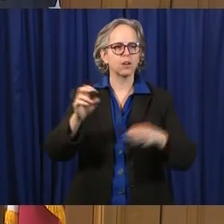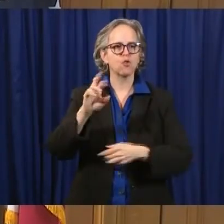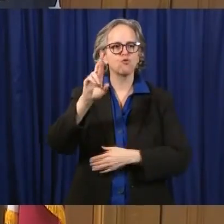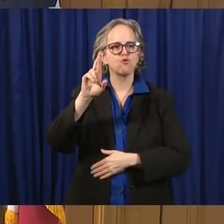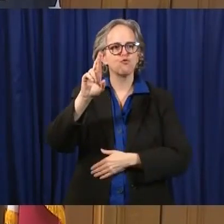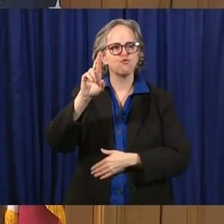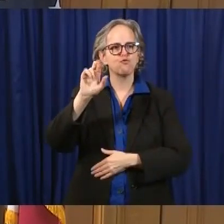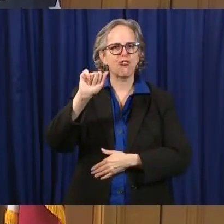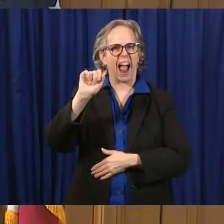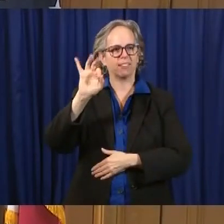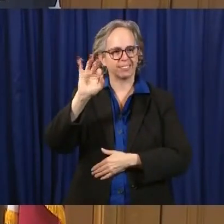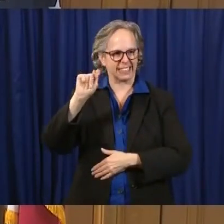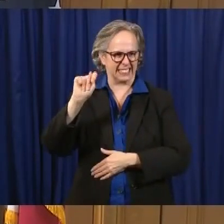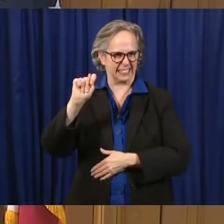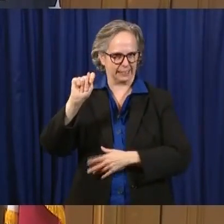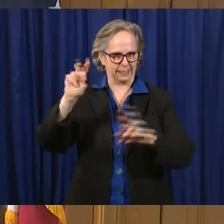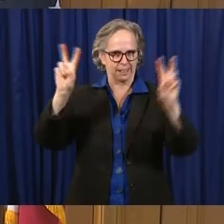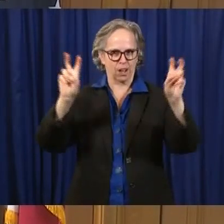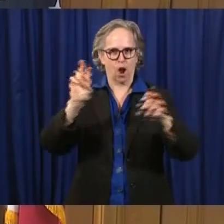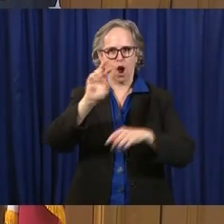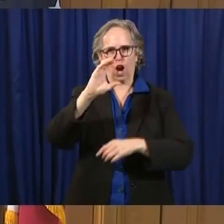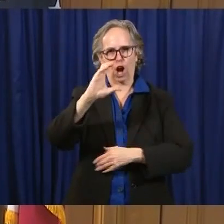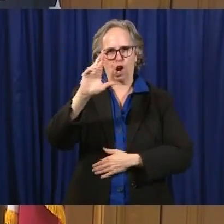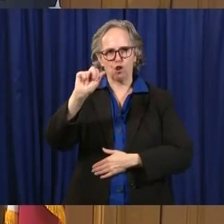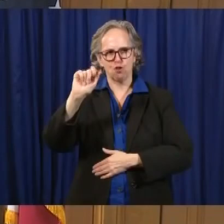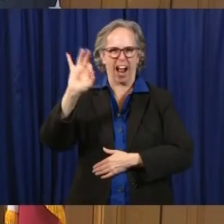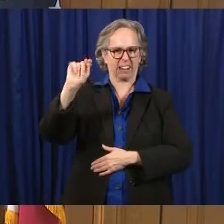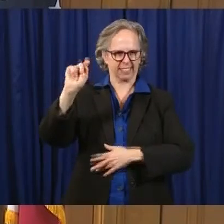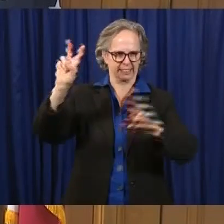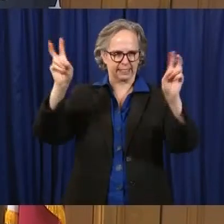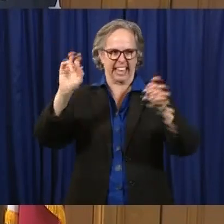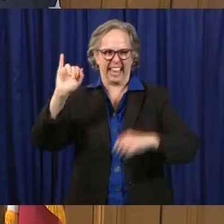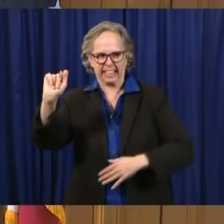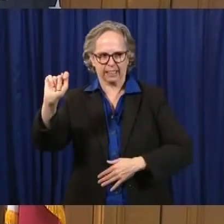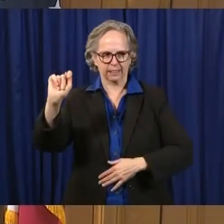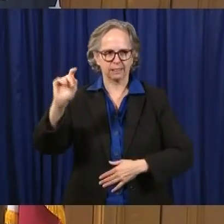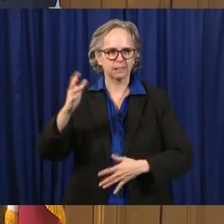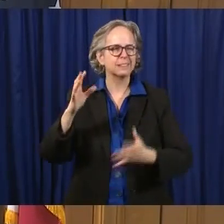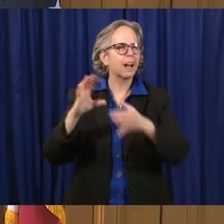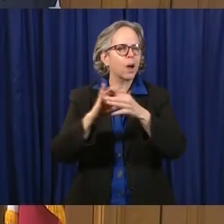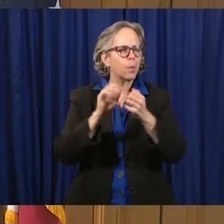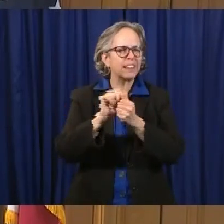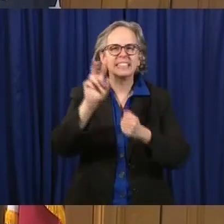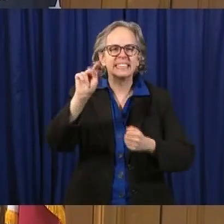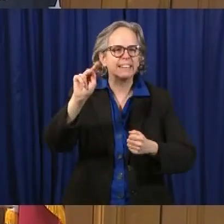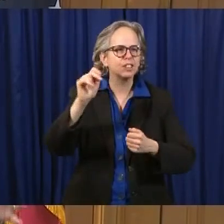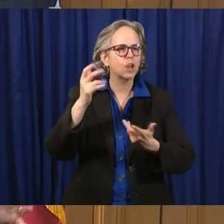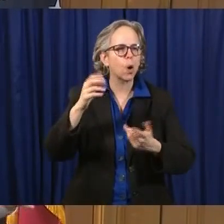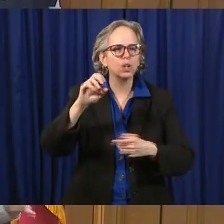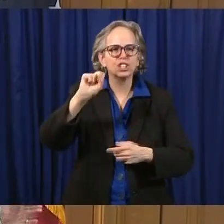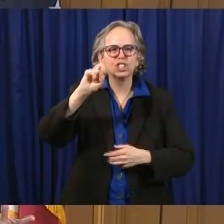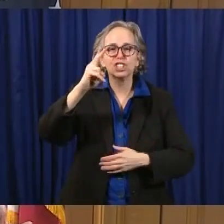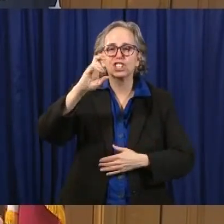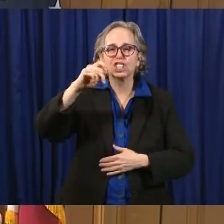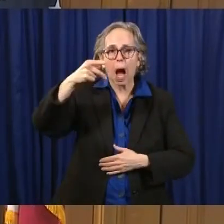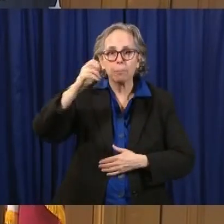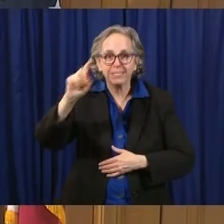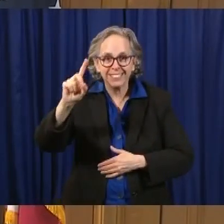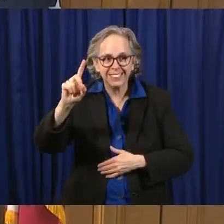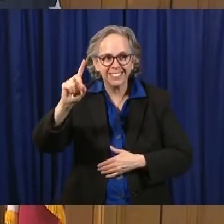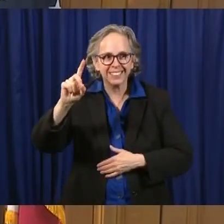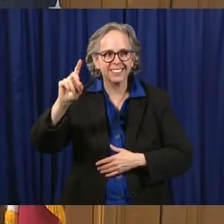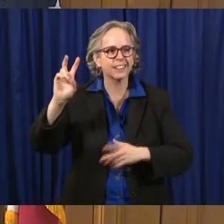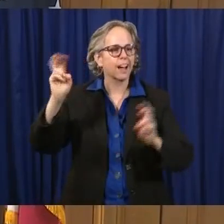of a takeoff of the TV show, the Chopped, where they give the chefs kind of a basket full of